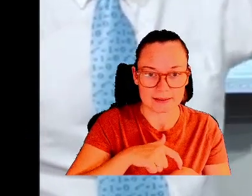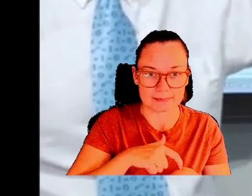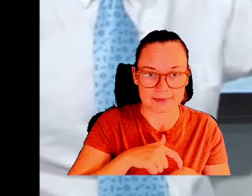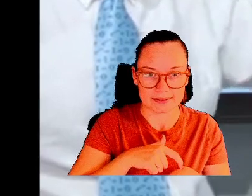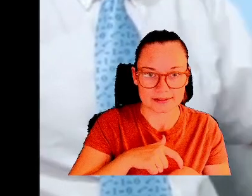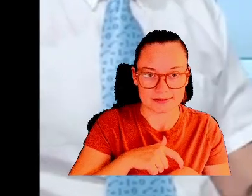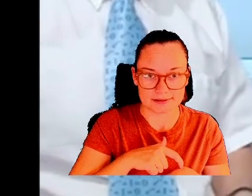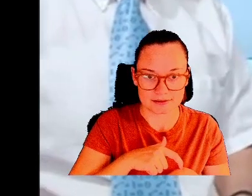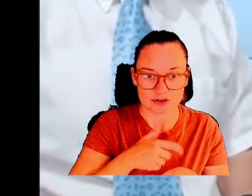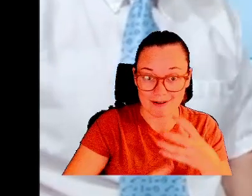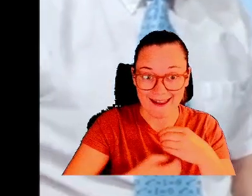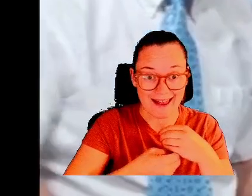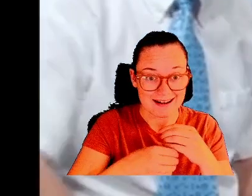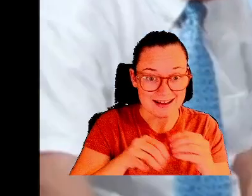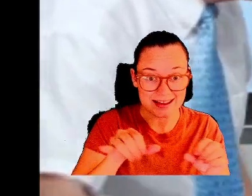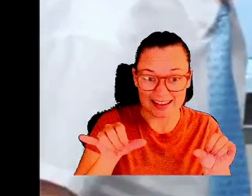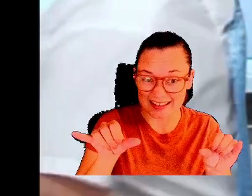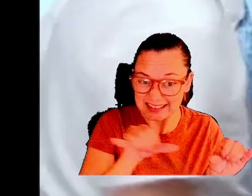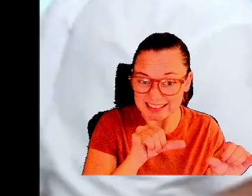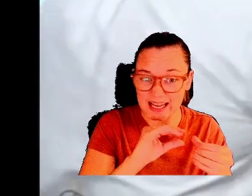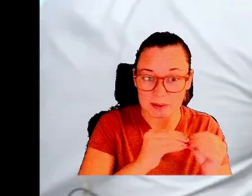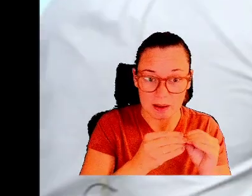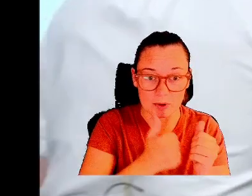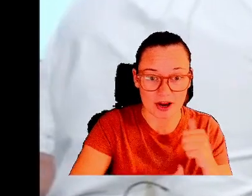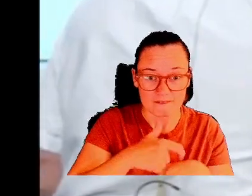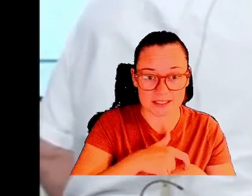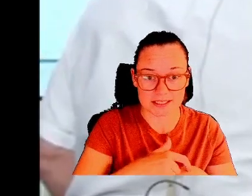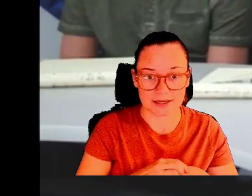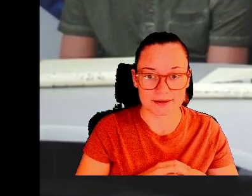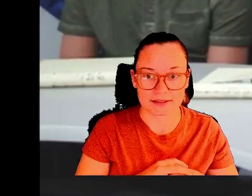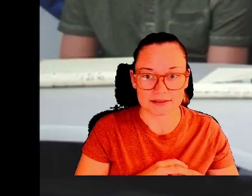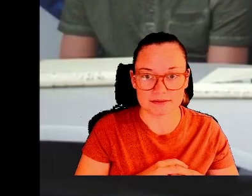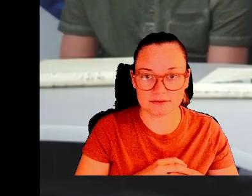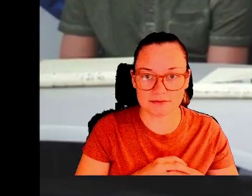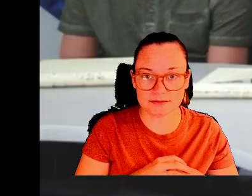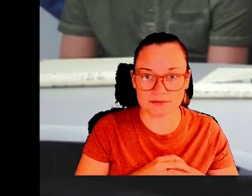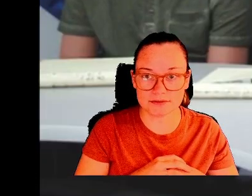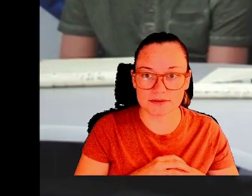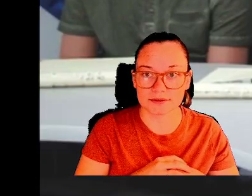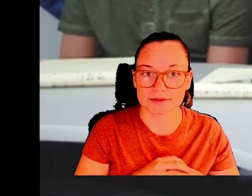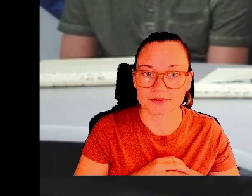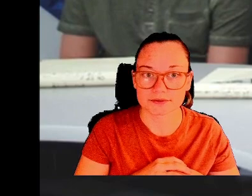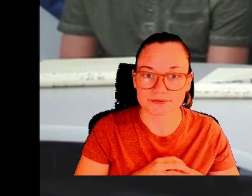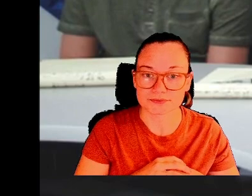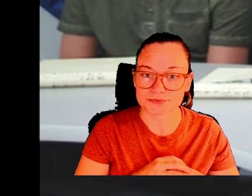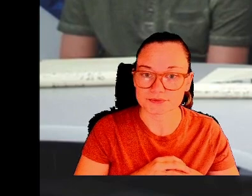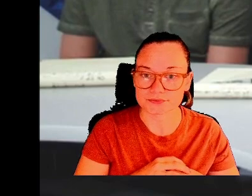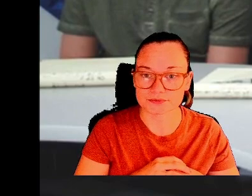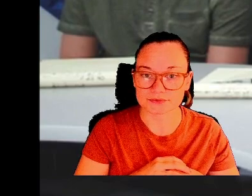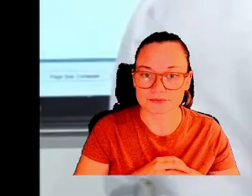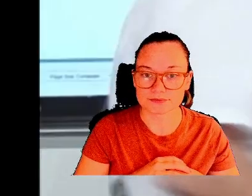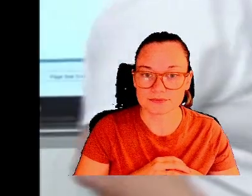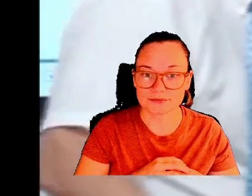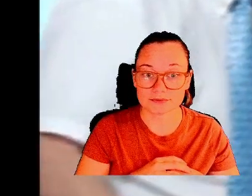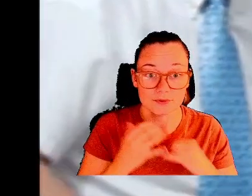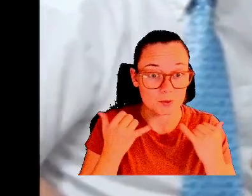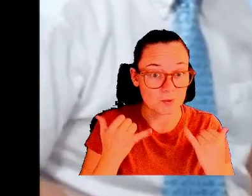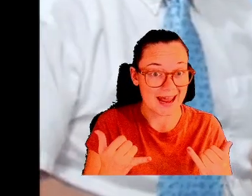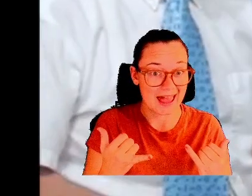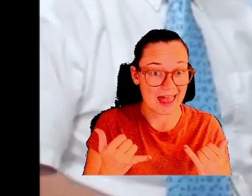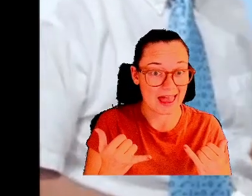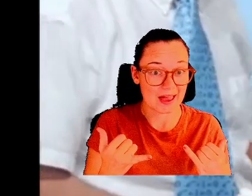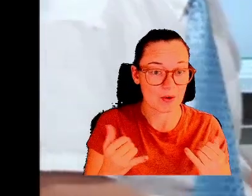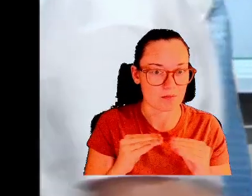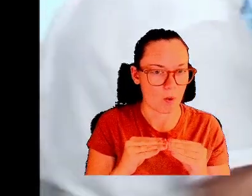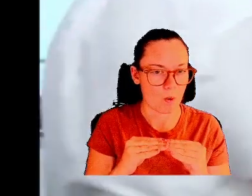same amount each time. Well, we have moved up in the world now. Let me